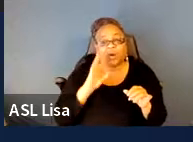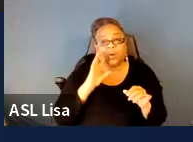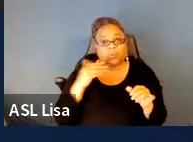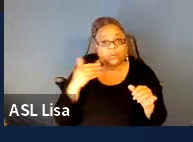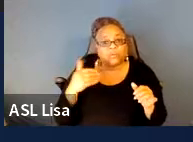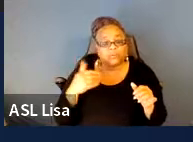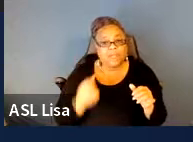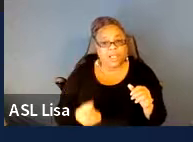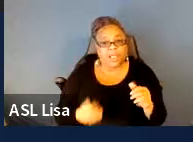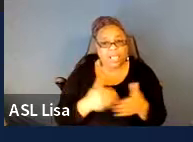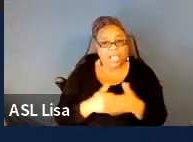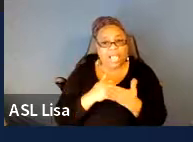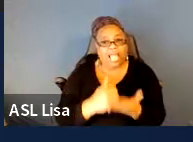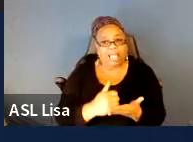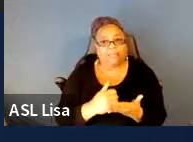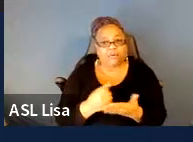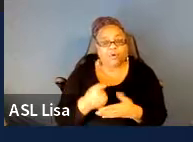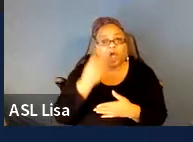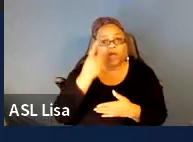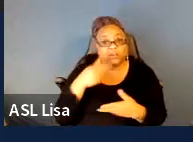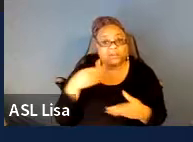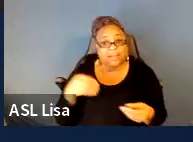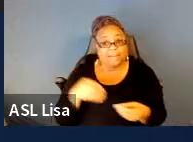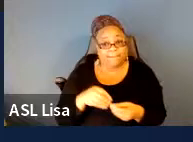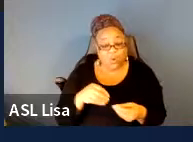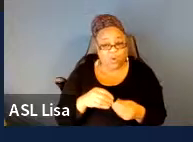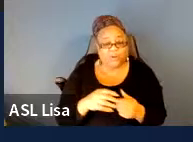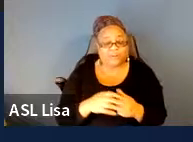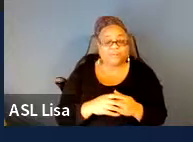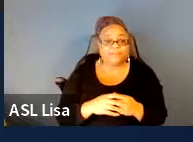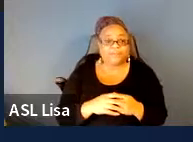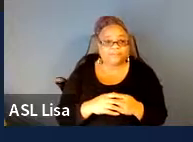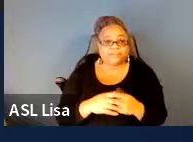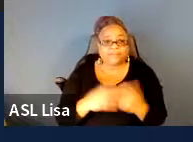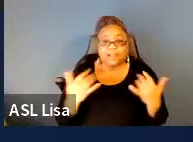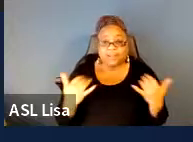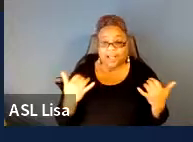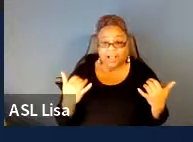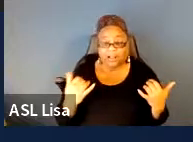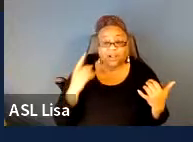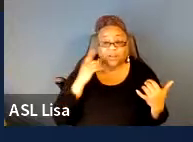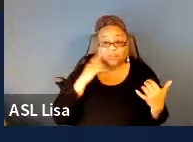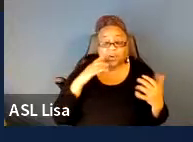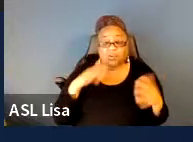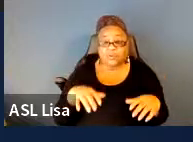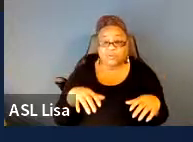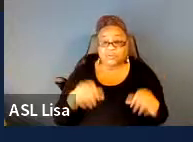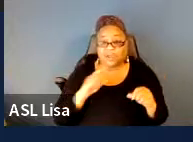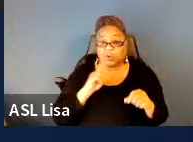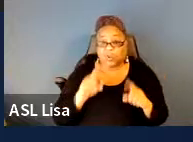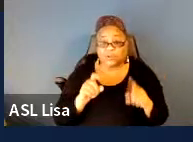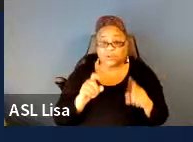of the other materials we're going to talk about here in just a few minutes. So at this time, we're going to take your questions.